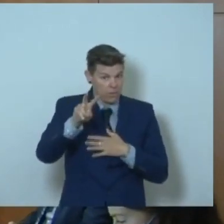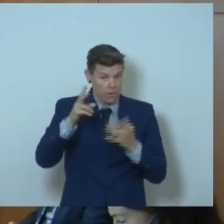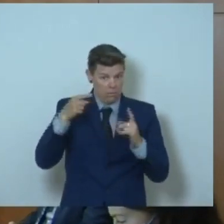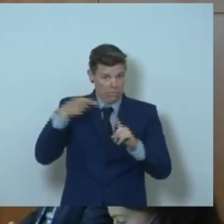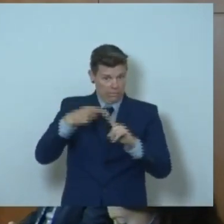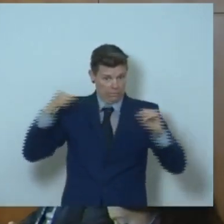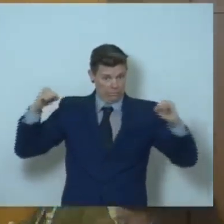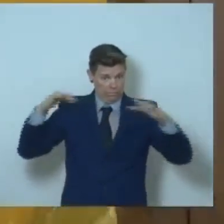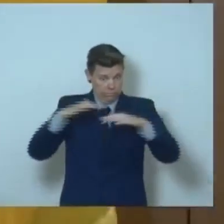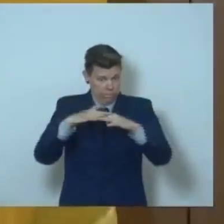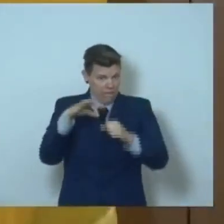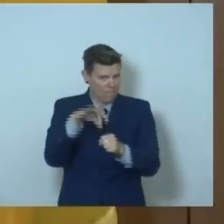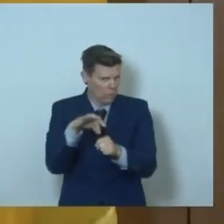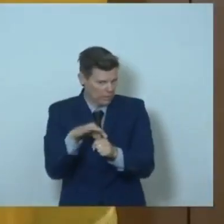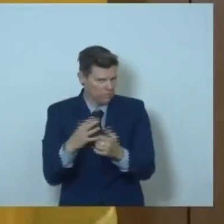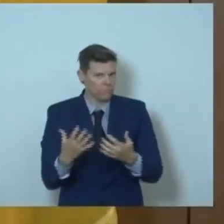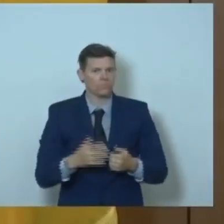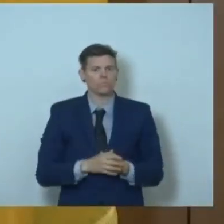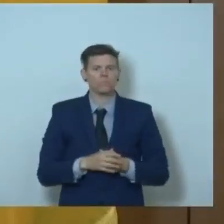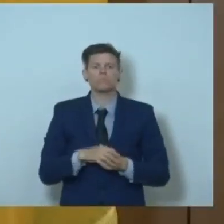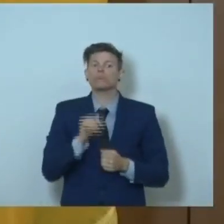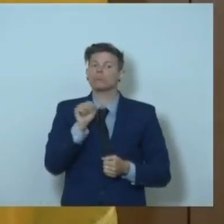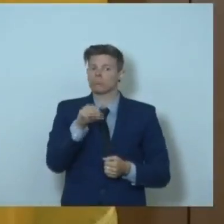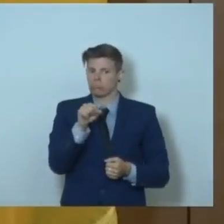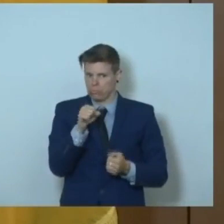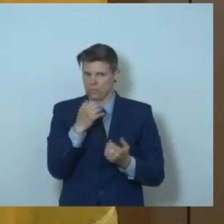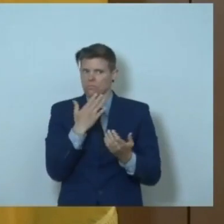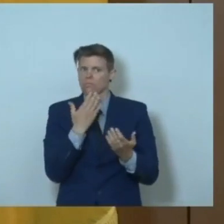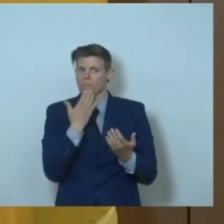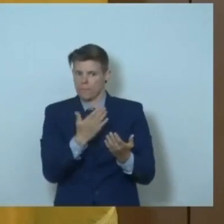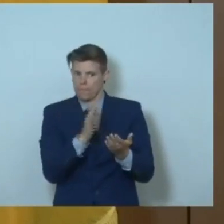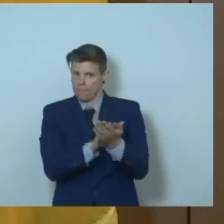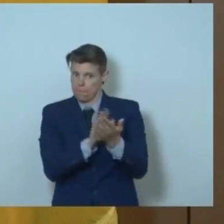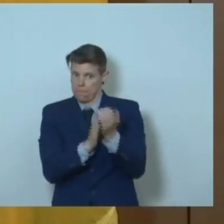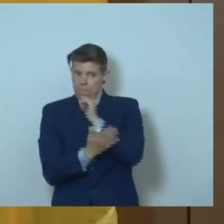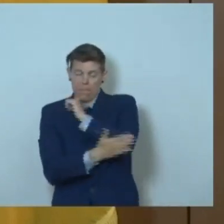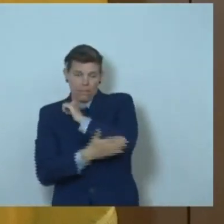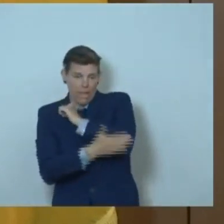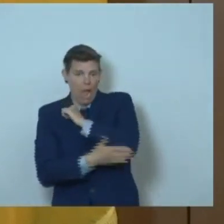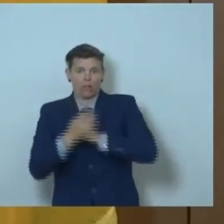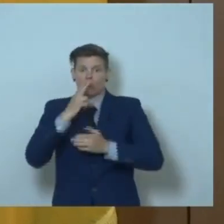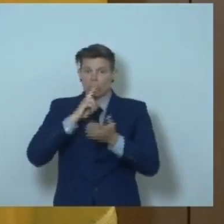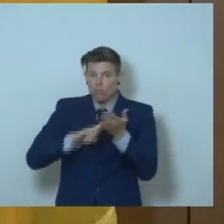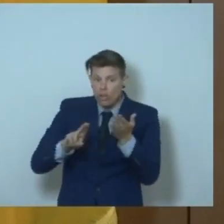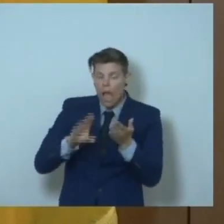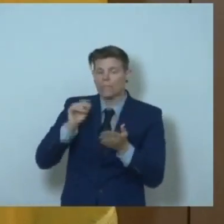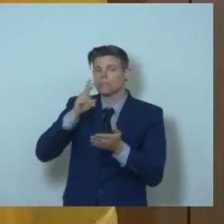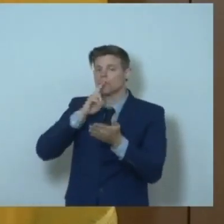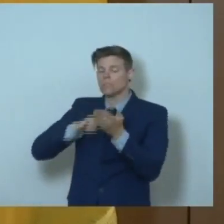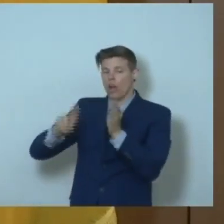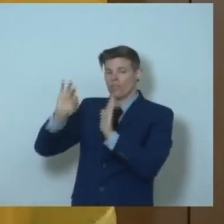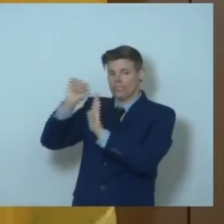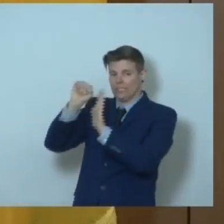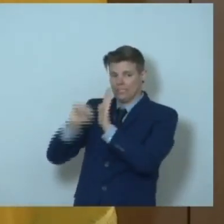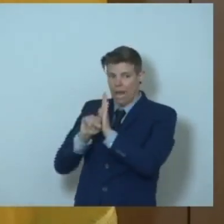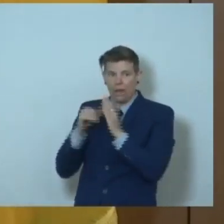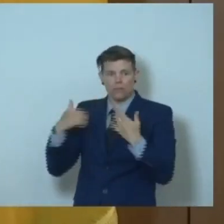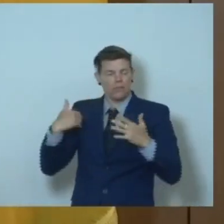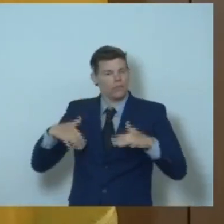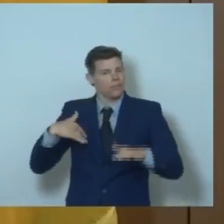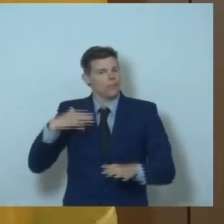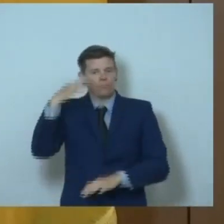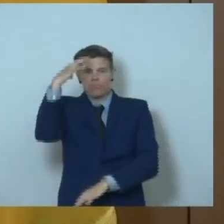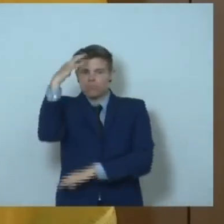And again, let's talk about, shout out to our county clerks and our Secretary of State. Record primary turnout